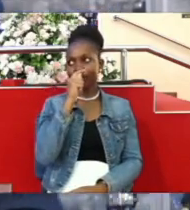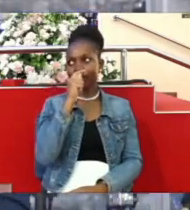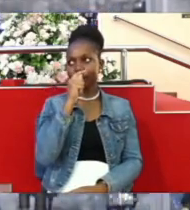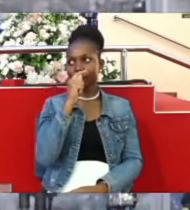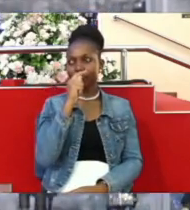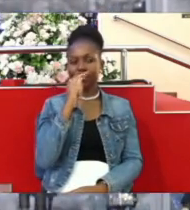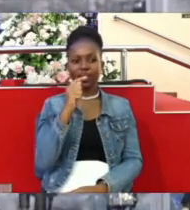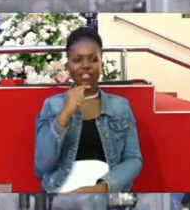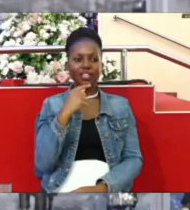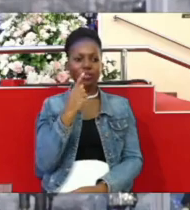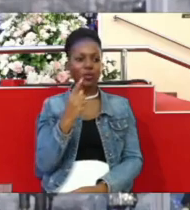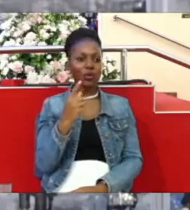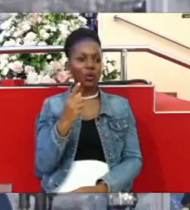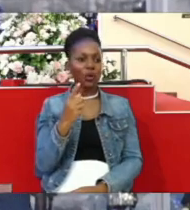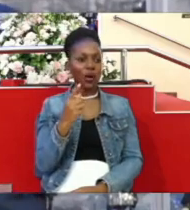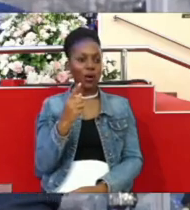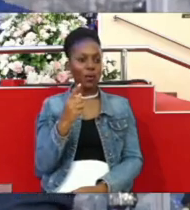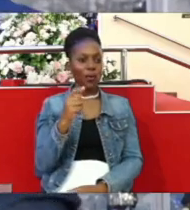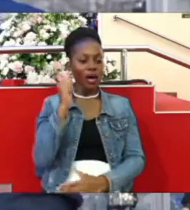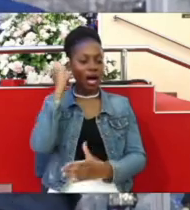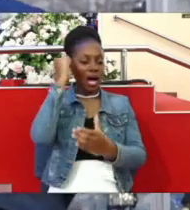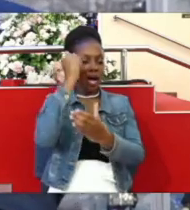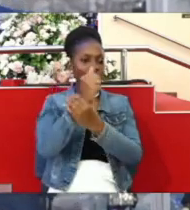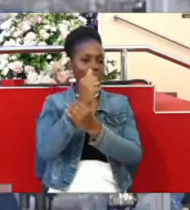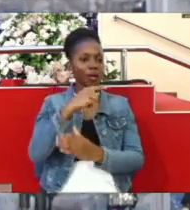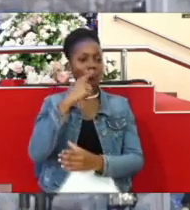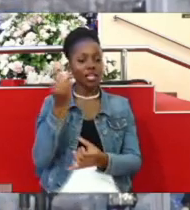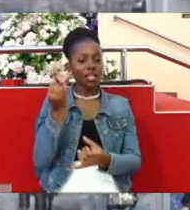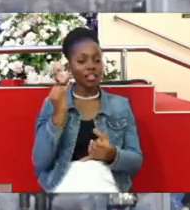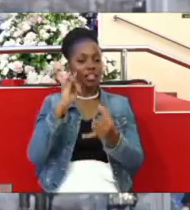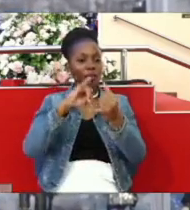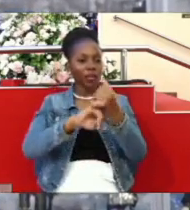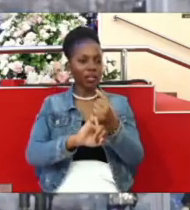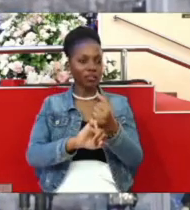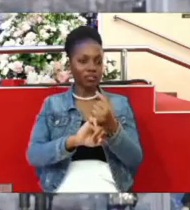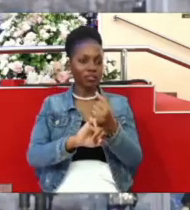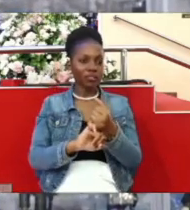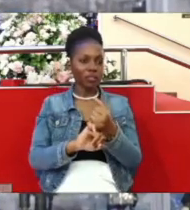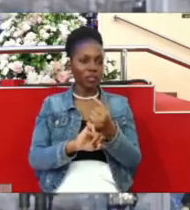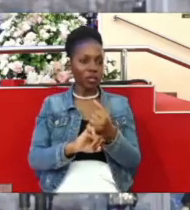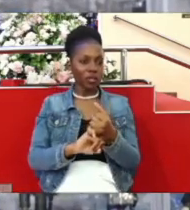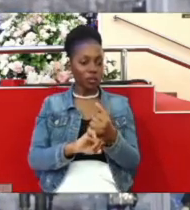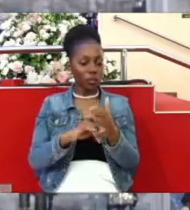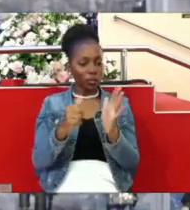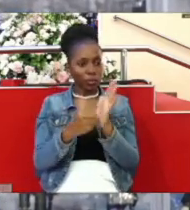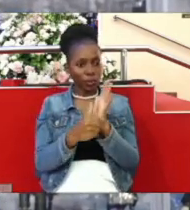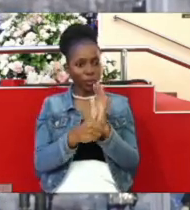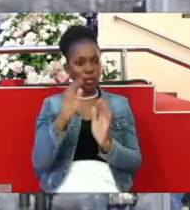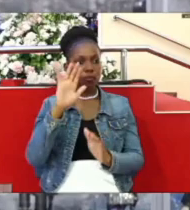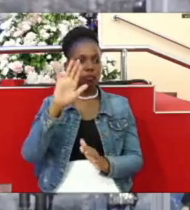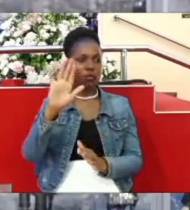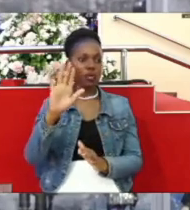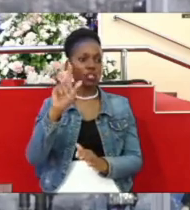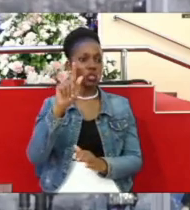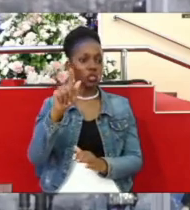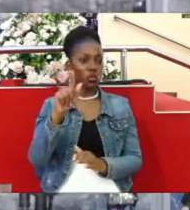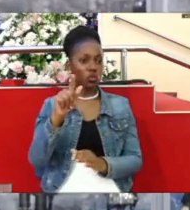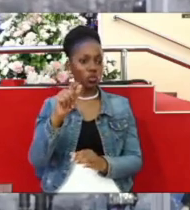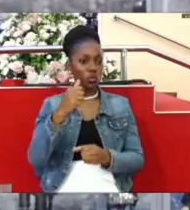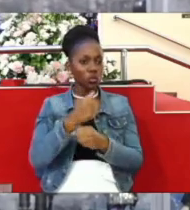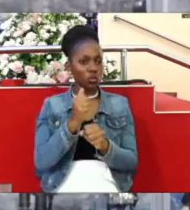Abraham akamwambia mimi na kuachia hili jambo ukaweza kutenda vile unataka. And from that day on we fight Sarah